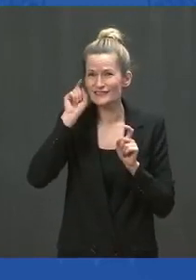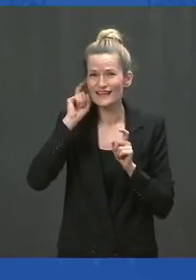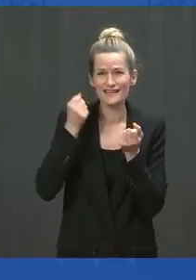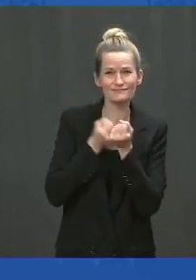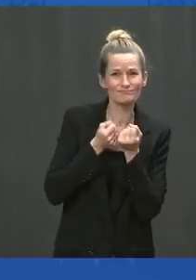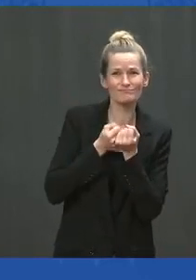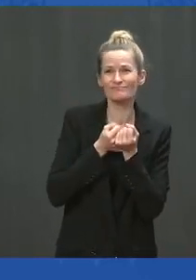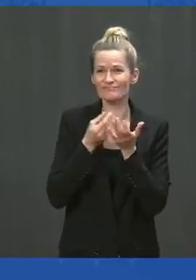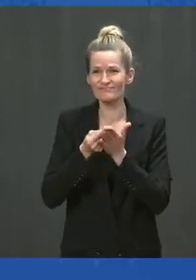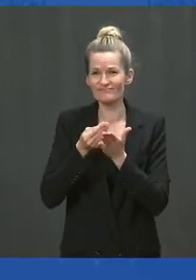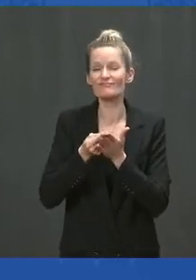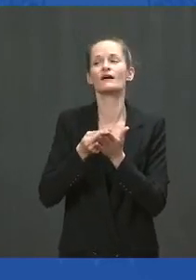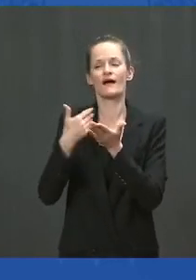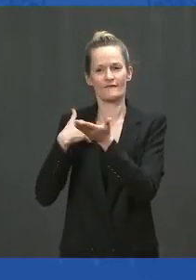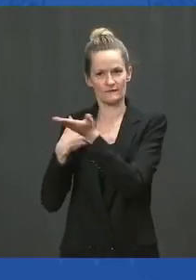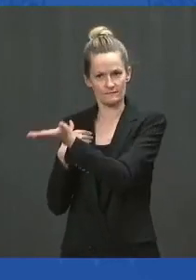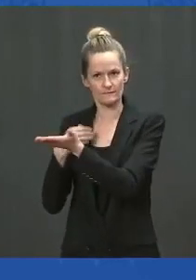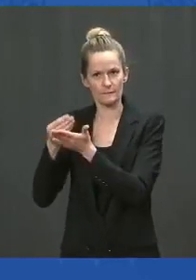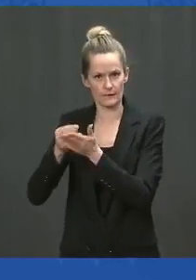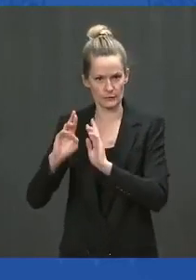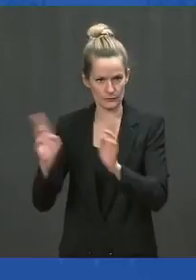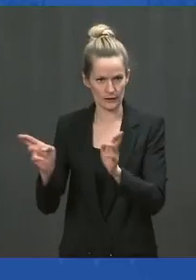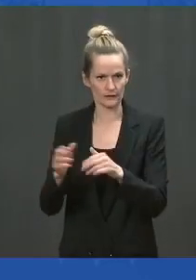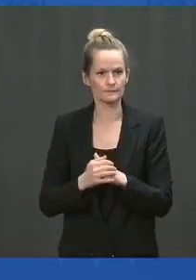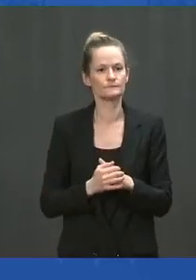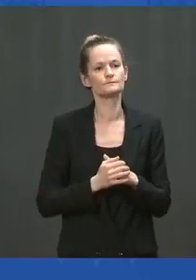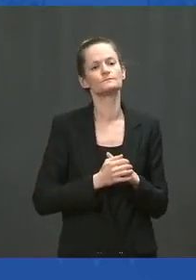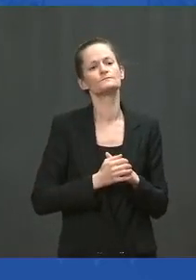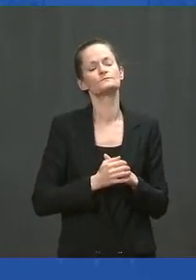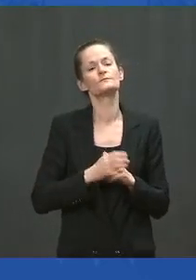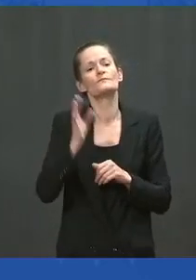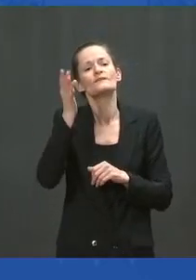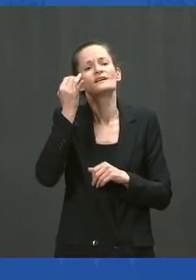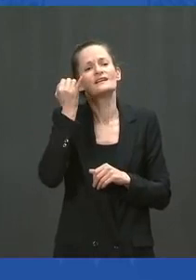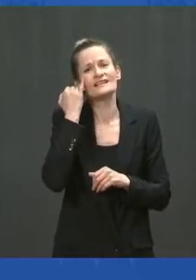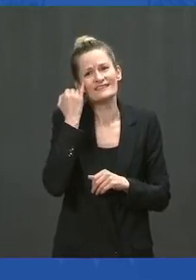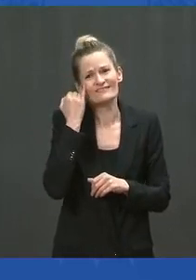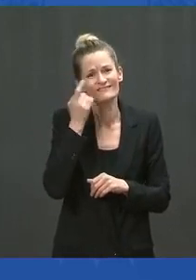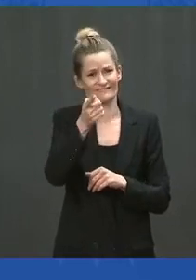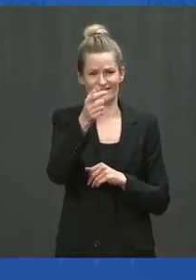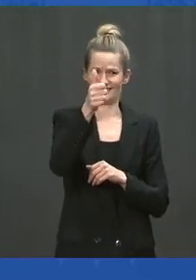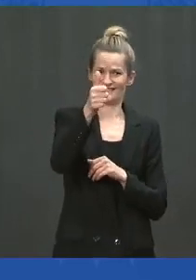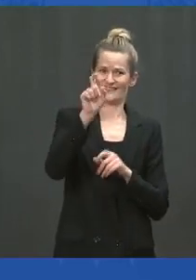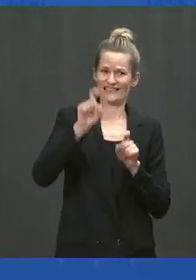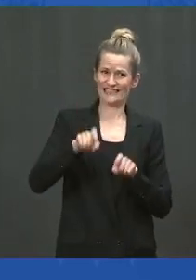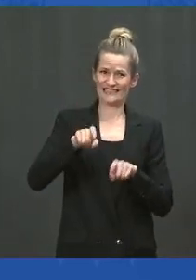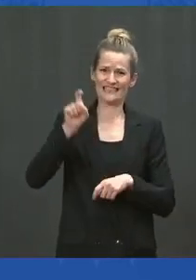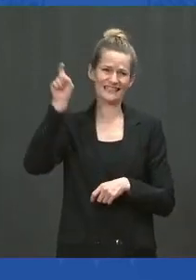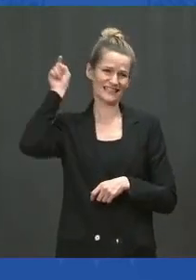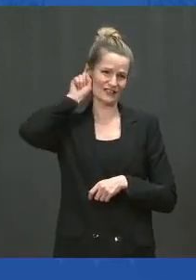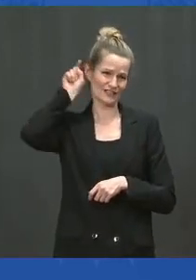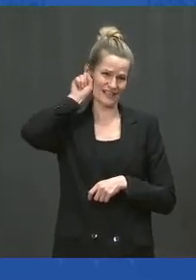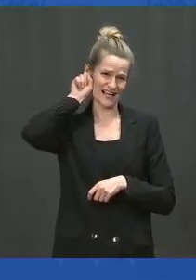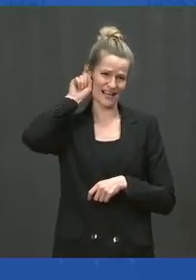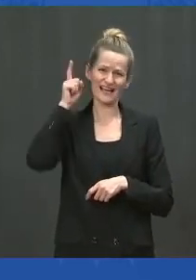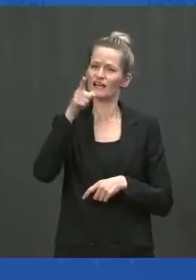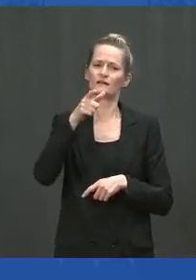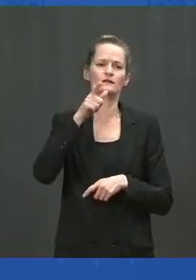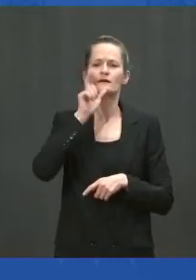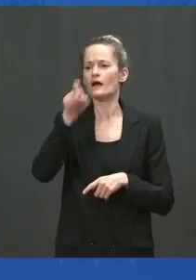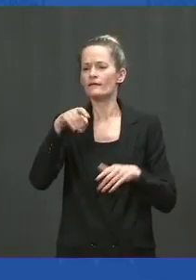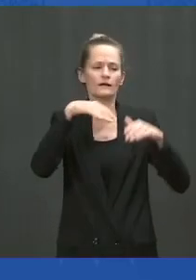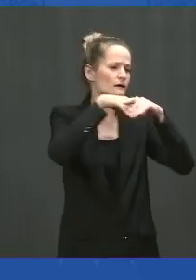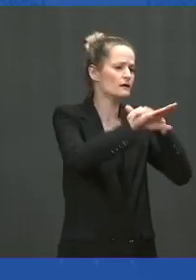have to go to a doctor to get a prescription to get a hearing aid. You're going to go right to the counter of the store and buy it over the